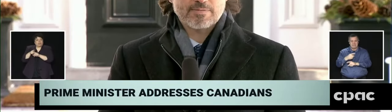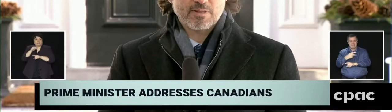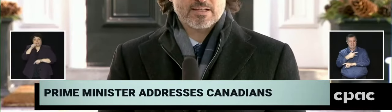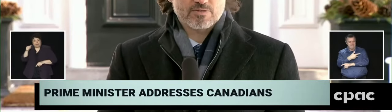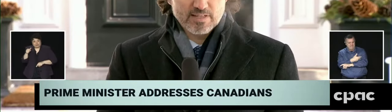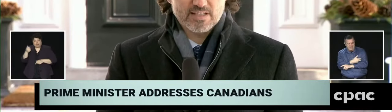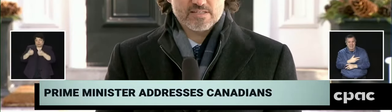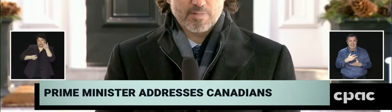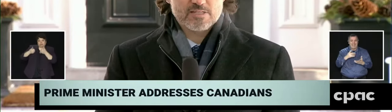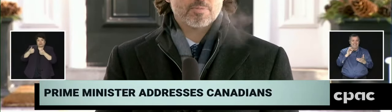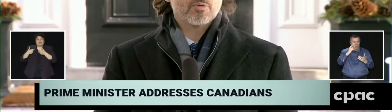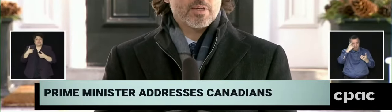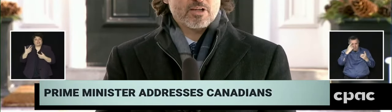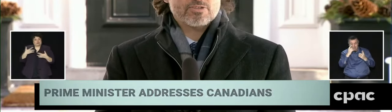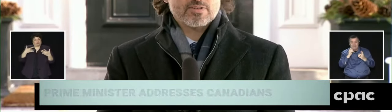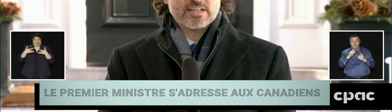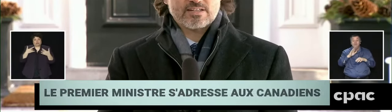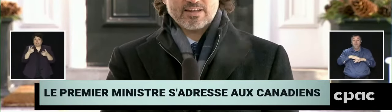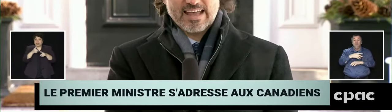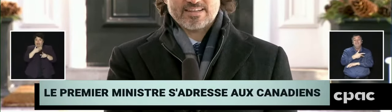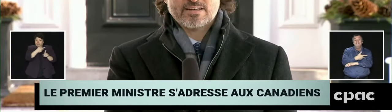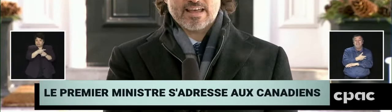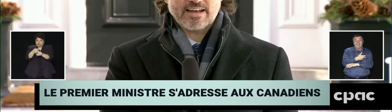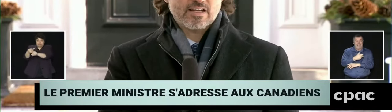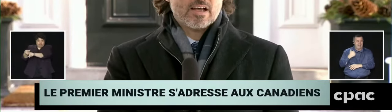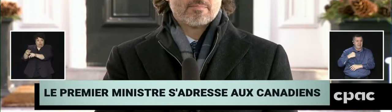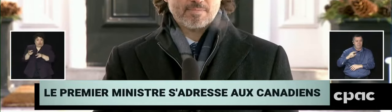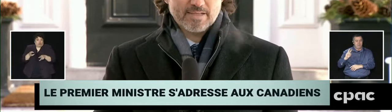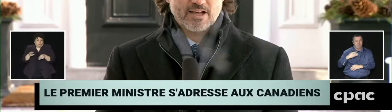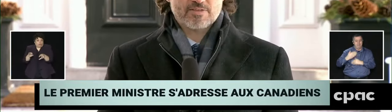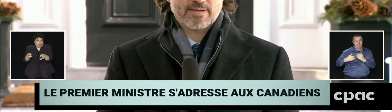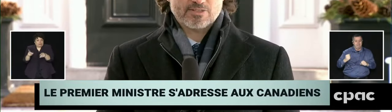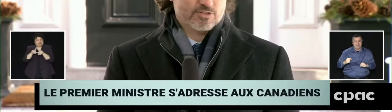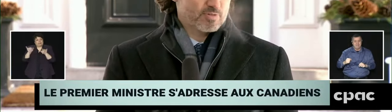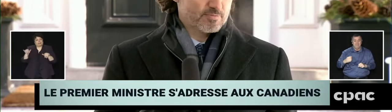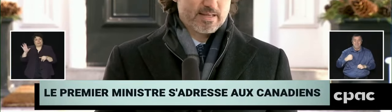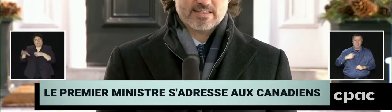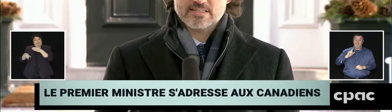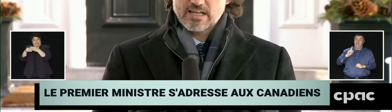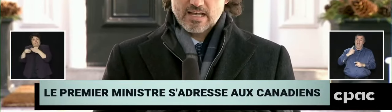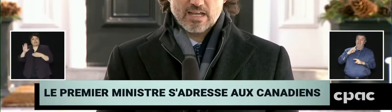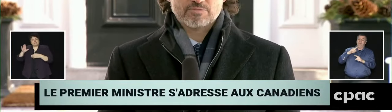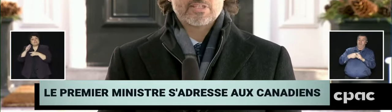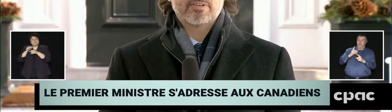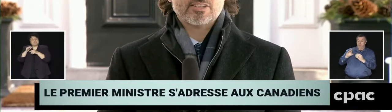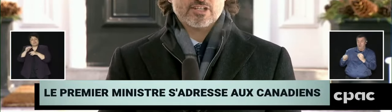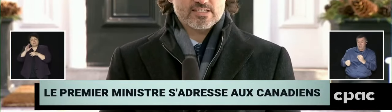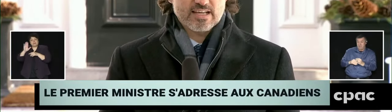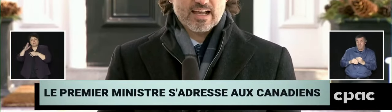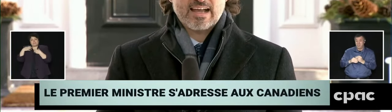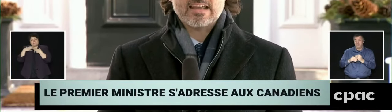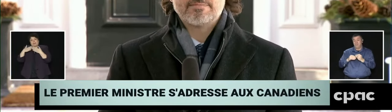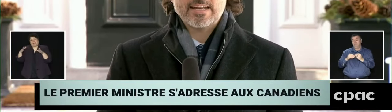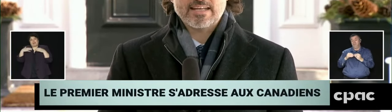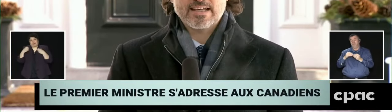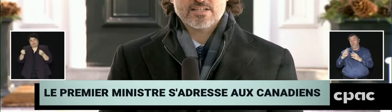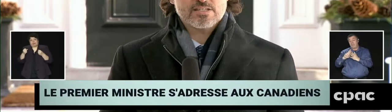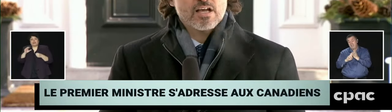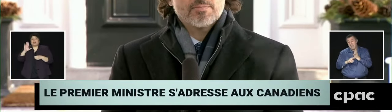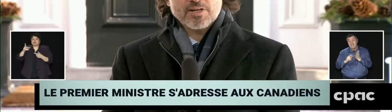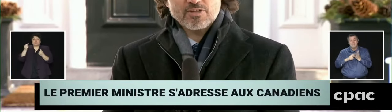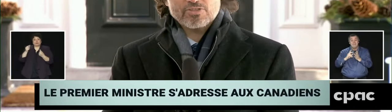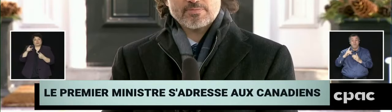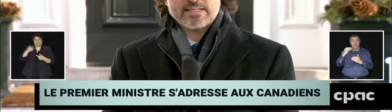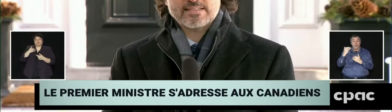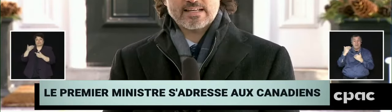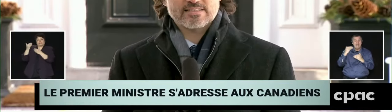vaccinating people as quickly as possible, we also need to add to that public health measures, which means restrictions in many cases,